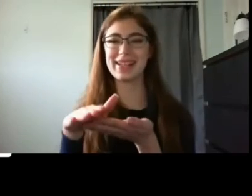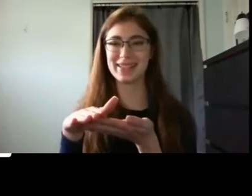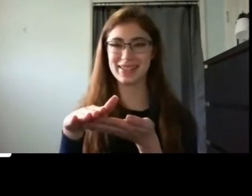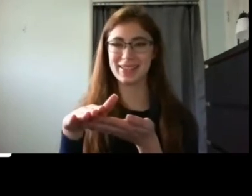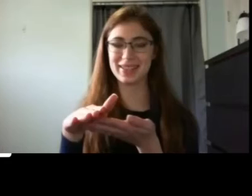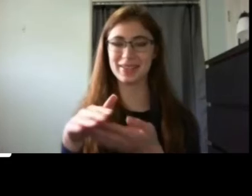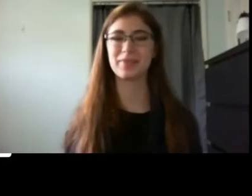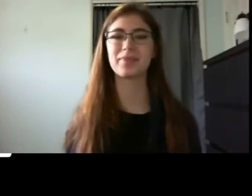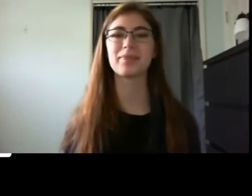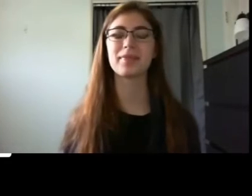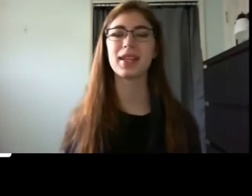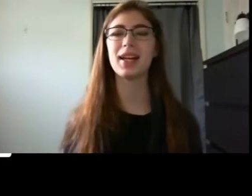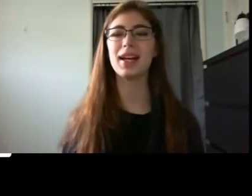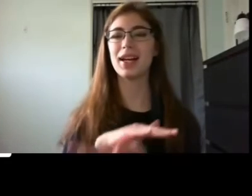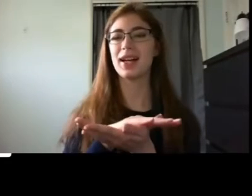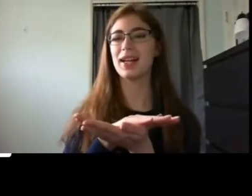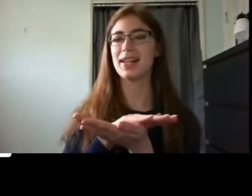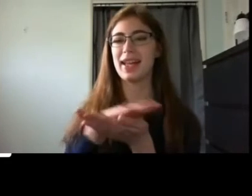Nice.